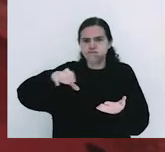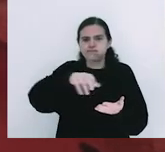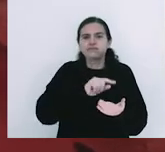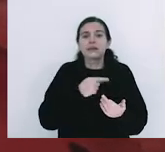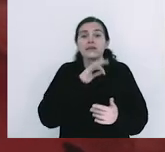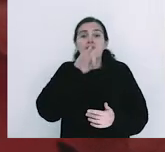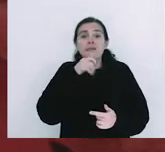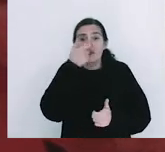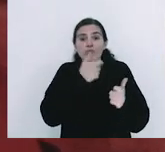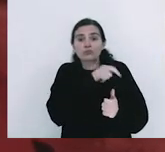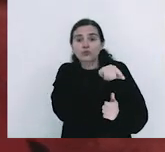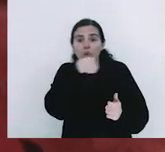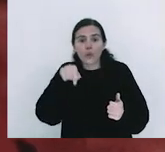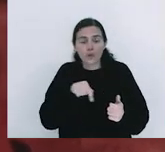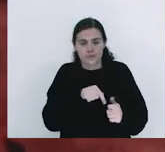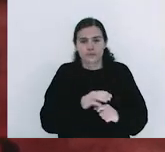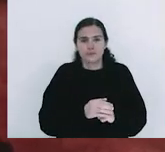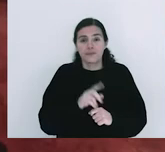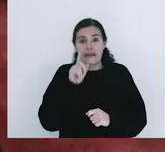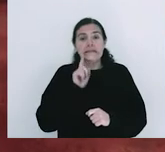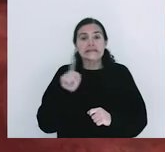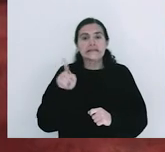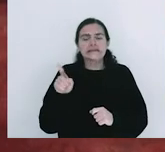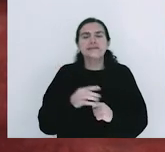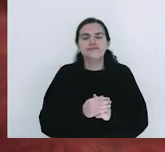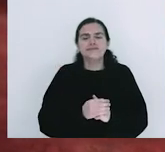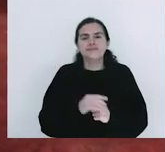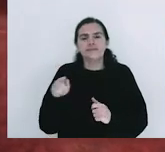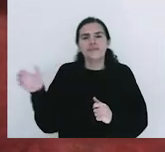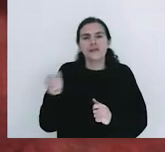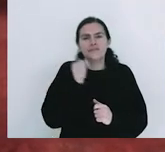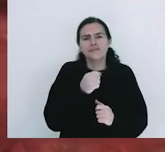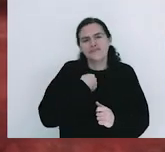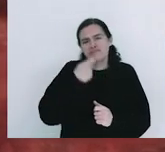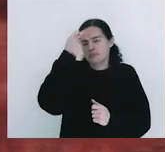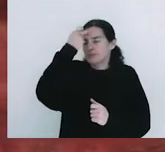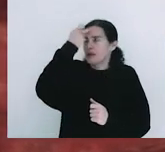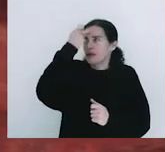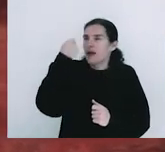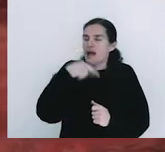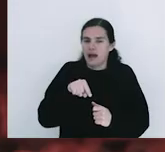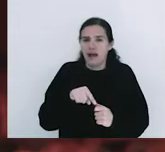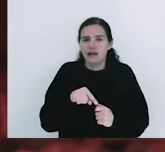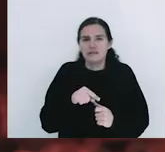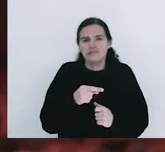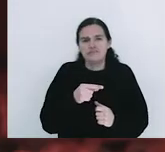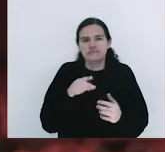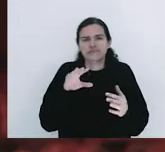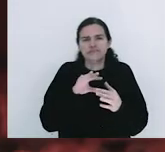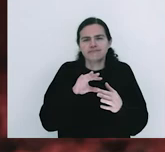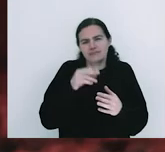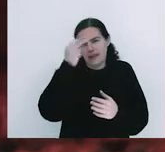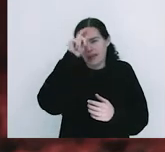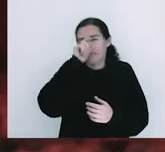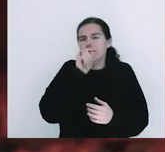family members around. And Louise Bourgeois actually wrote in her memoir memories of his dinners with